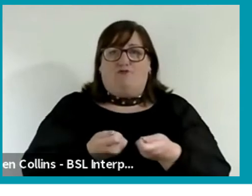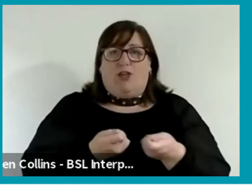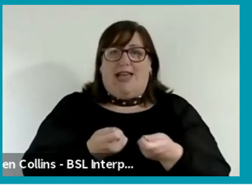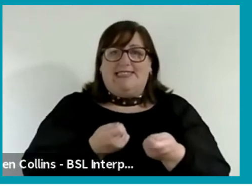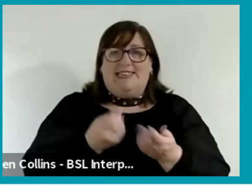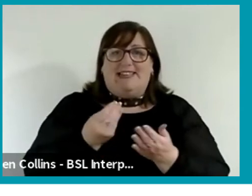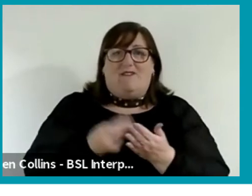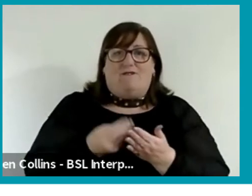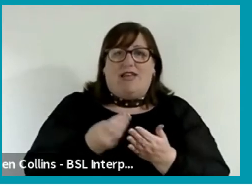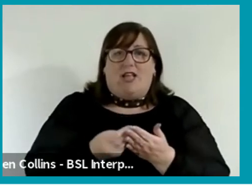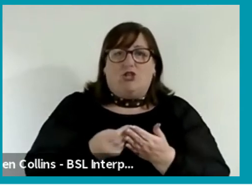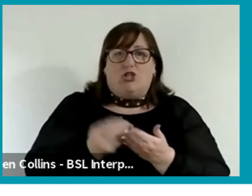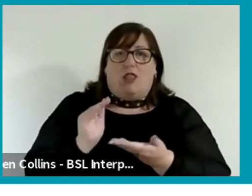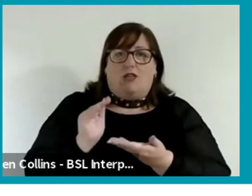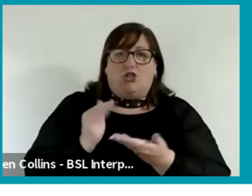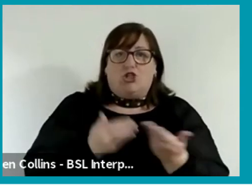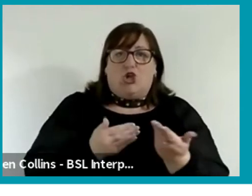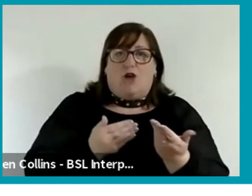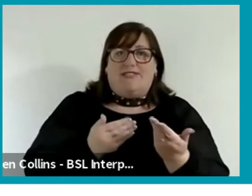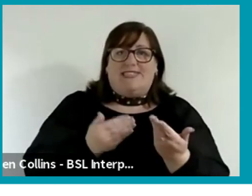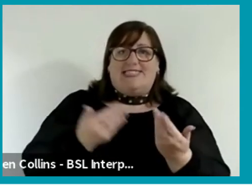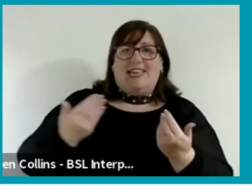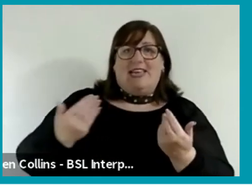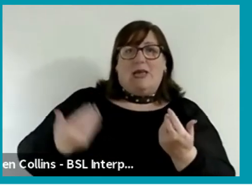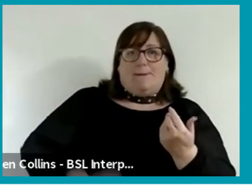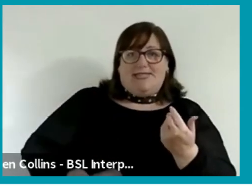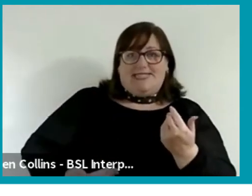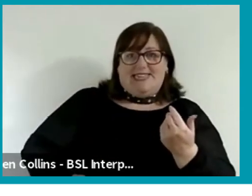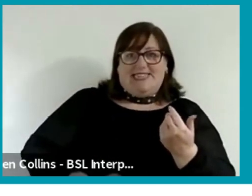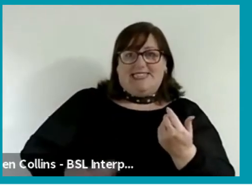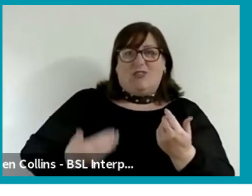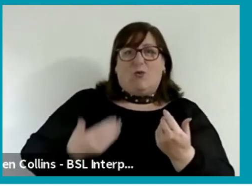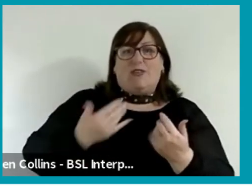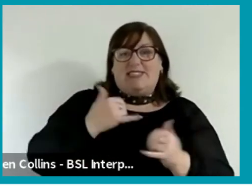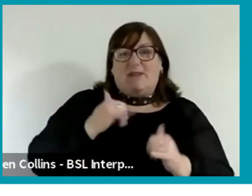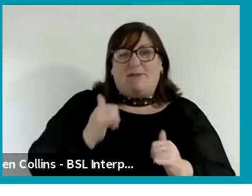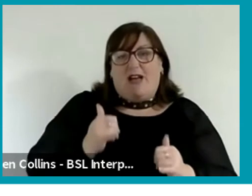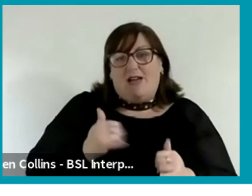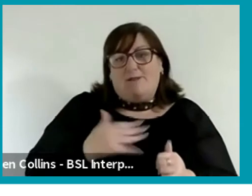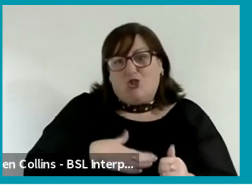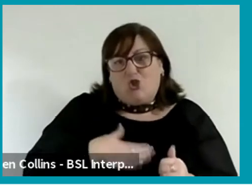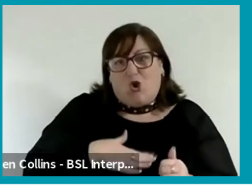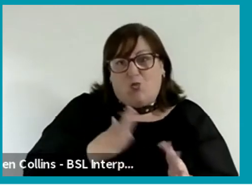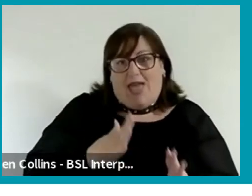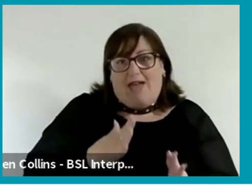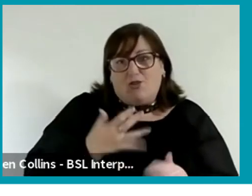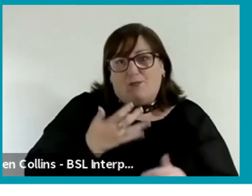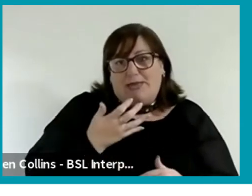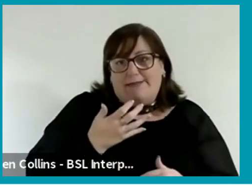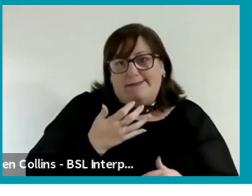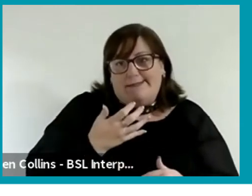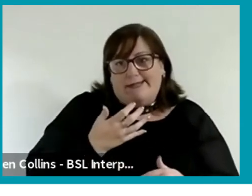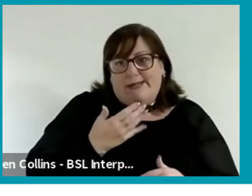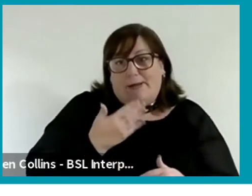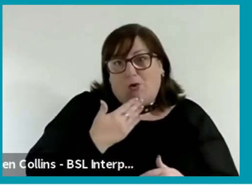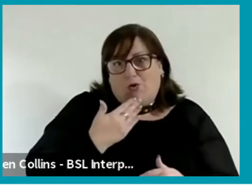business, so sometimes we have to be boring and get back to certain qualifications that we are obliged to prove